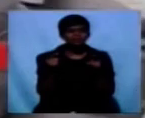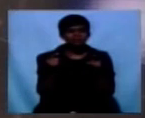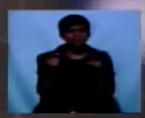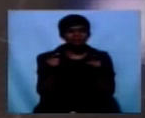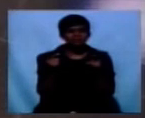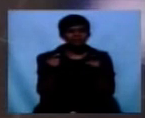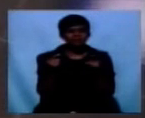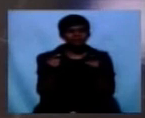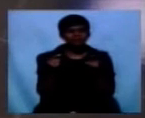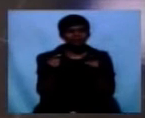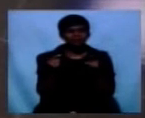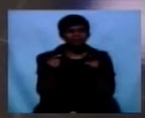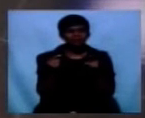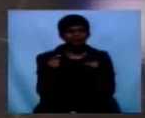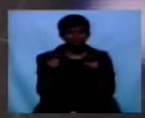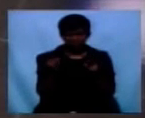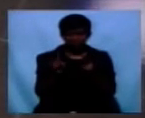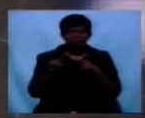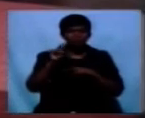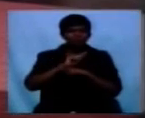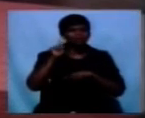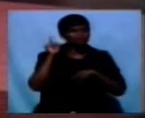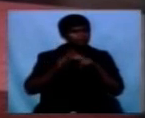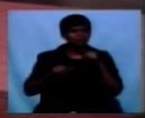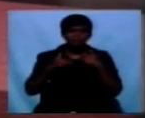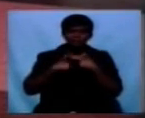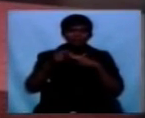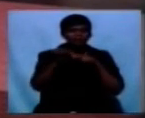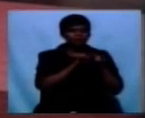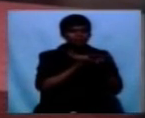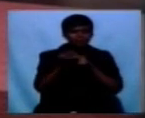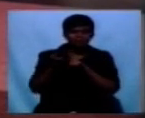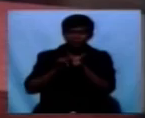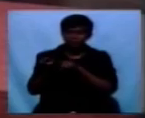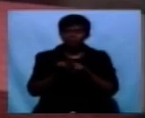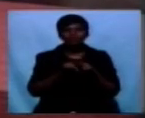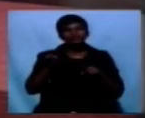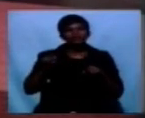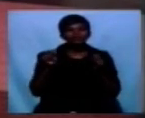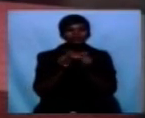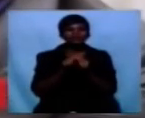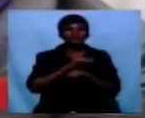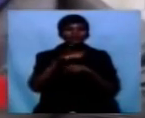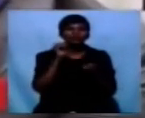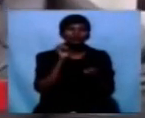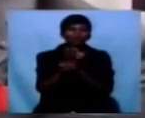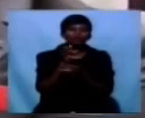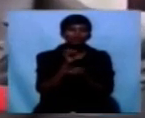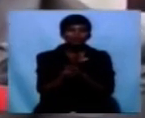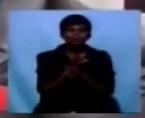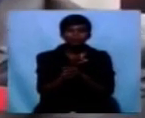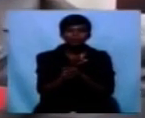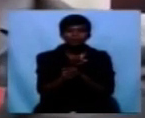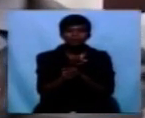called competing needs. We cannot have competing needs with the already